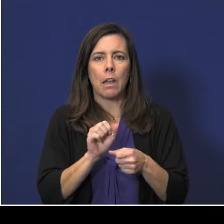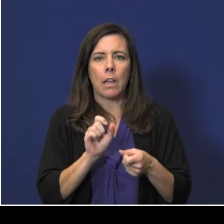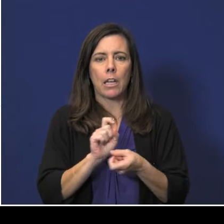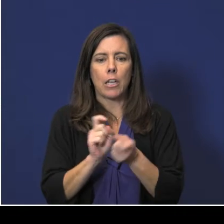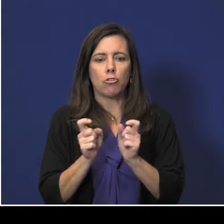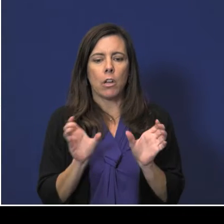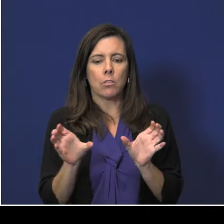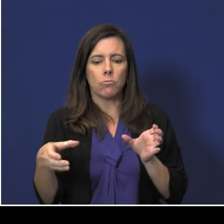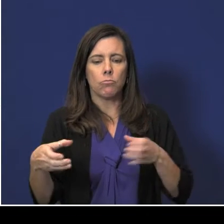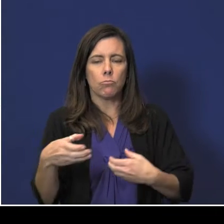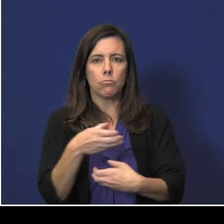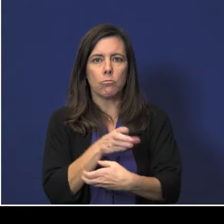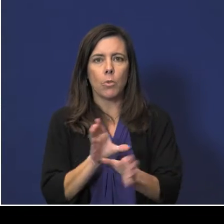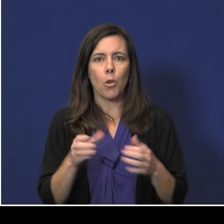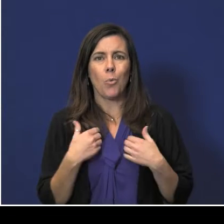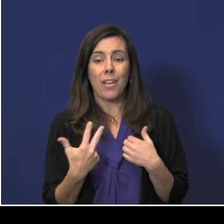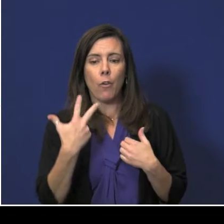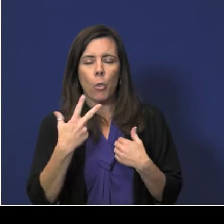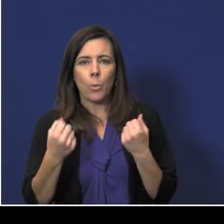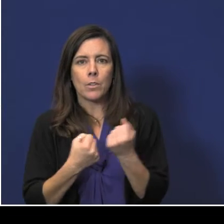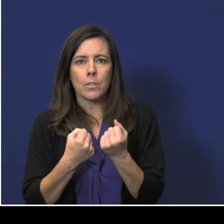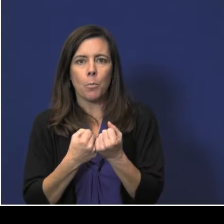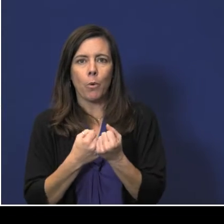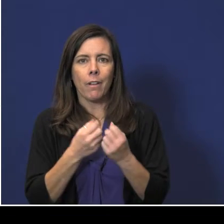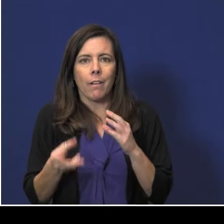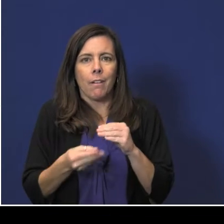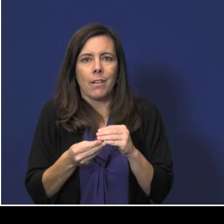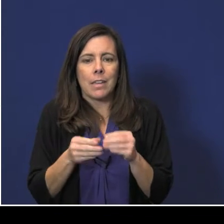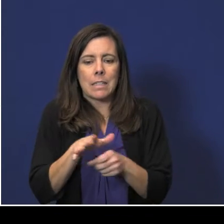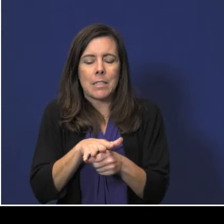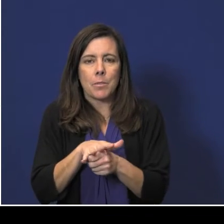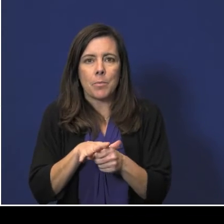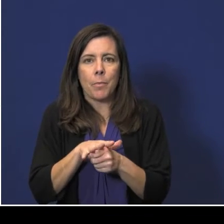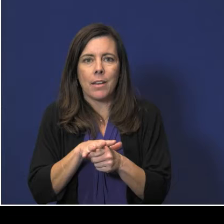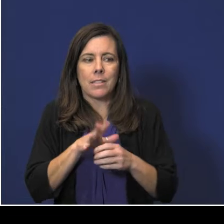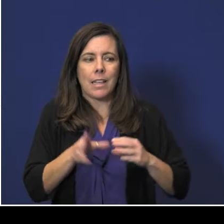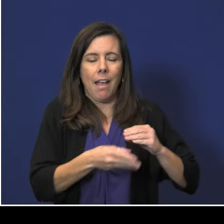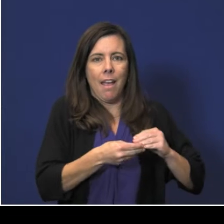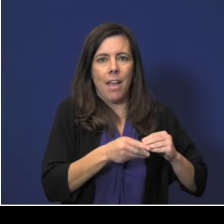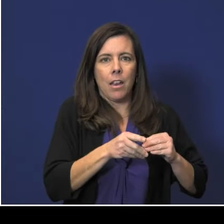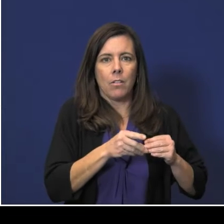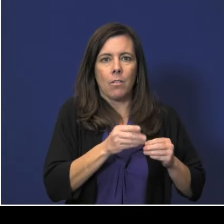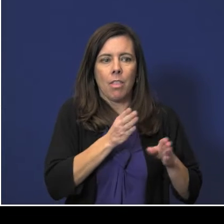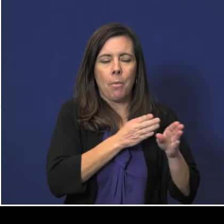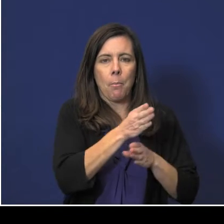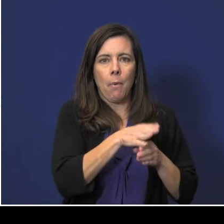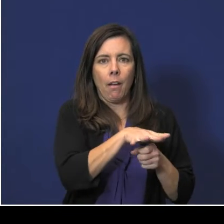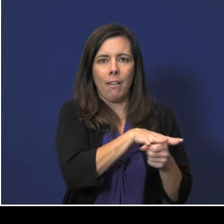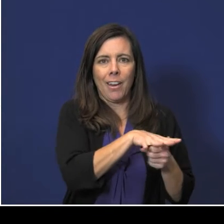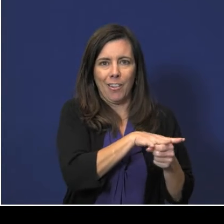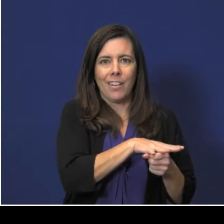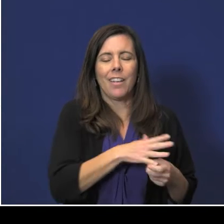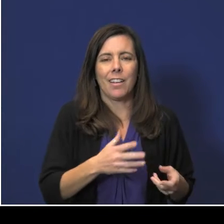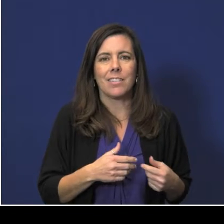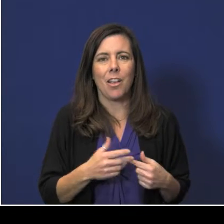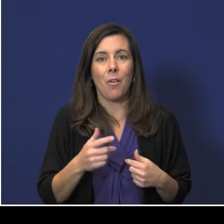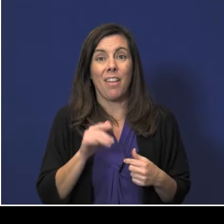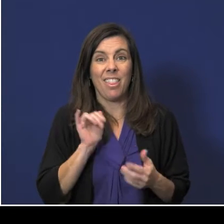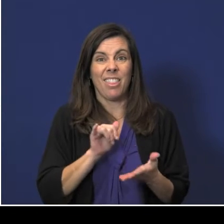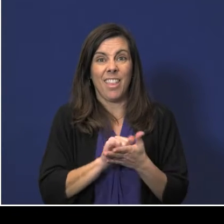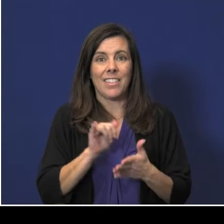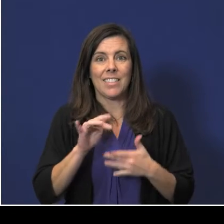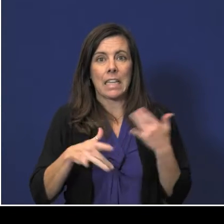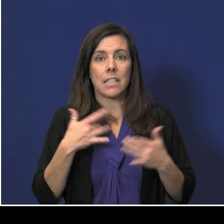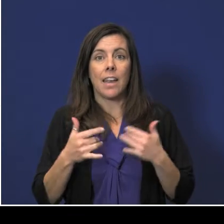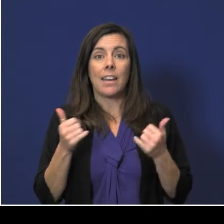areas. We actually have 3 supporting flexible spaces in addition to the main house and the audience chamber. So we're excited about that. The administration building